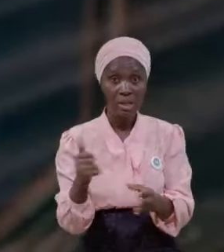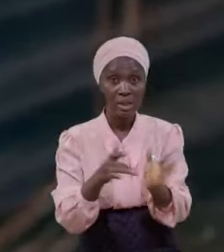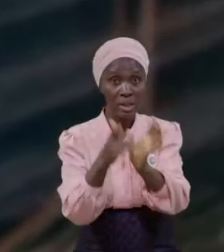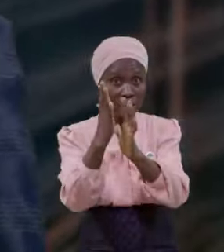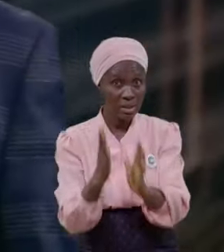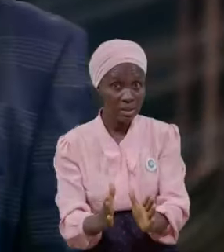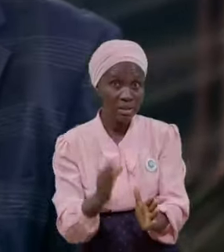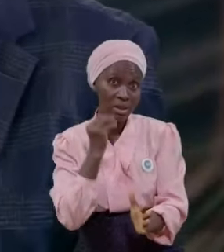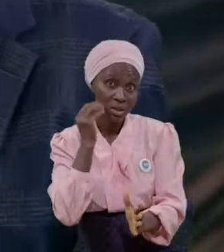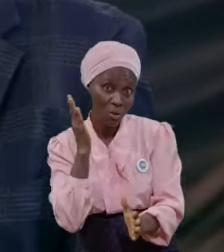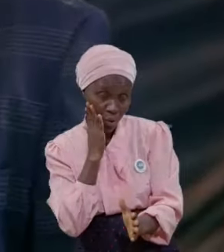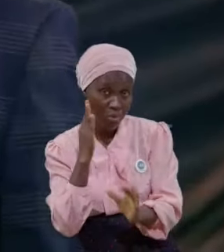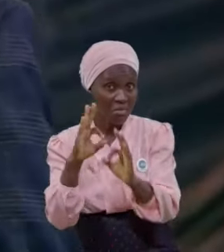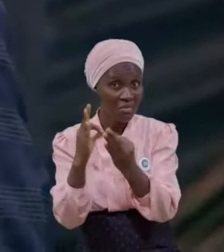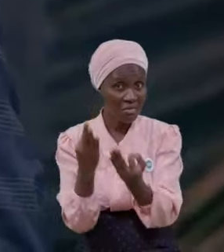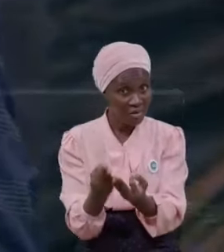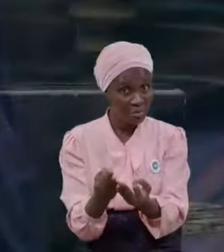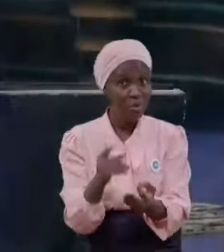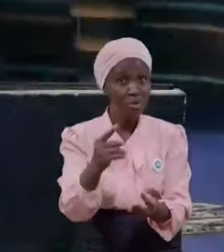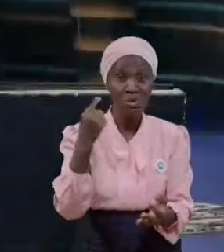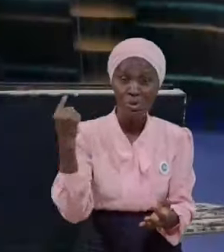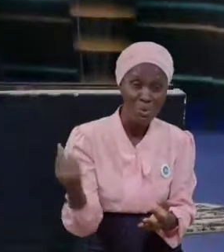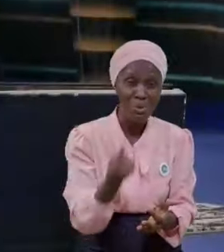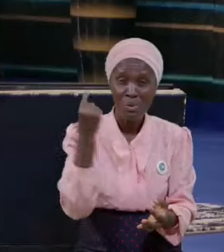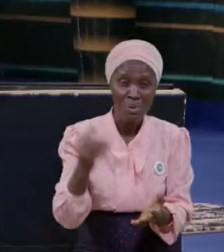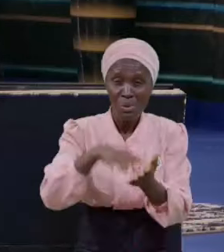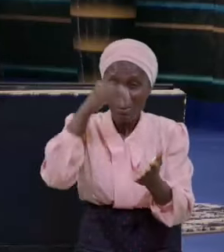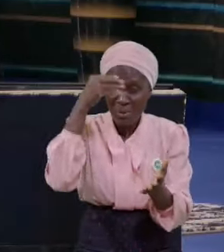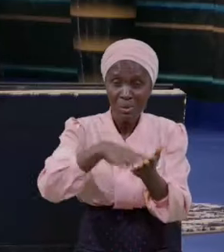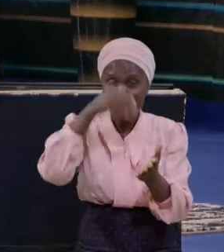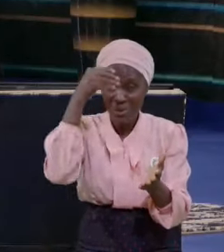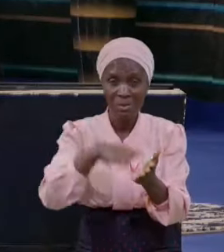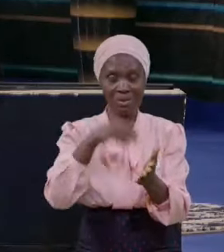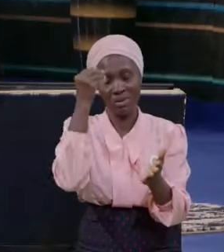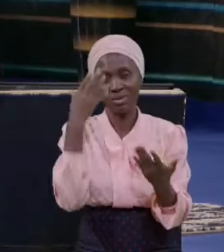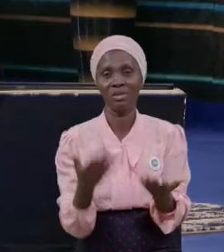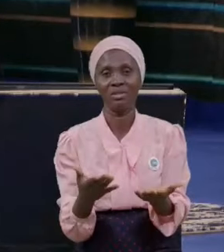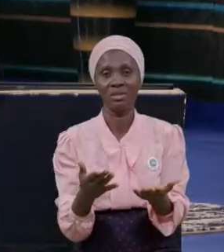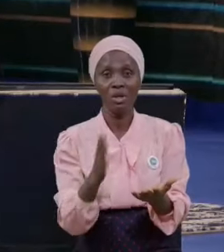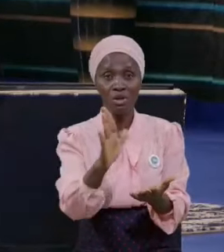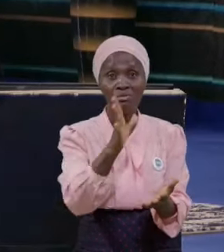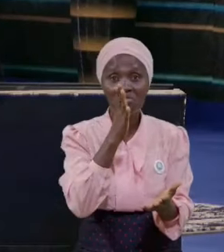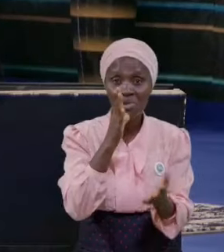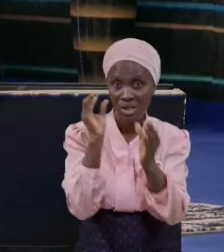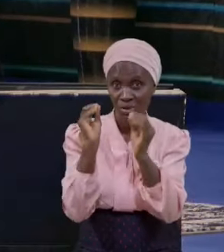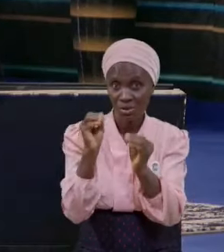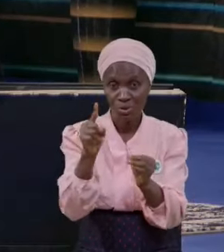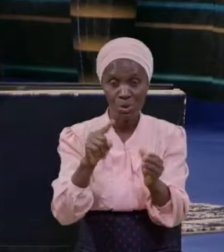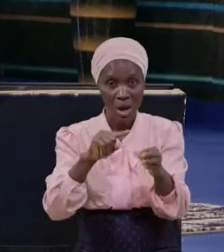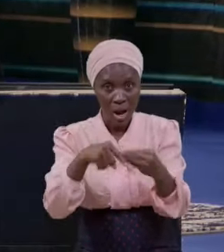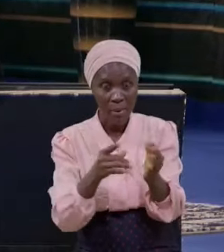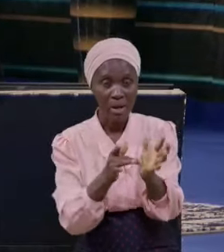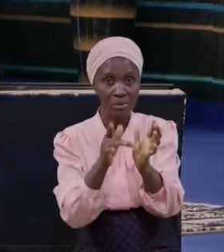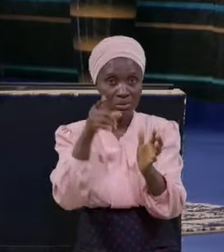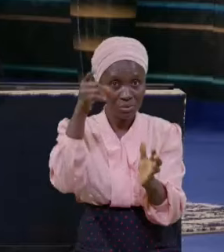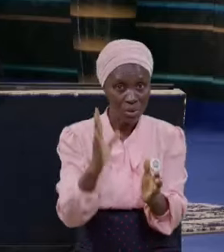learning. Daddy taught you about God, mommy taught you about God, in your school your teachers teach